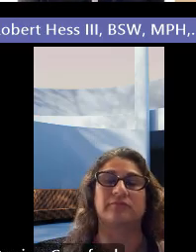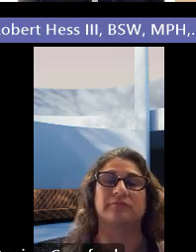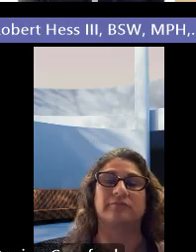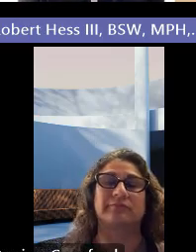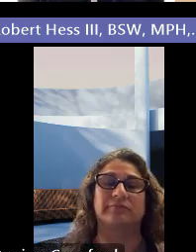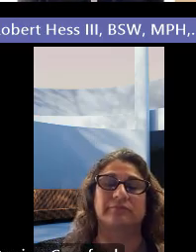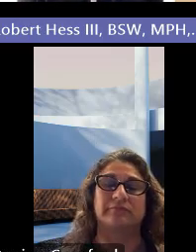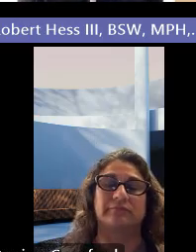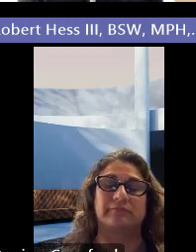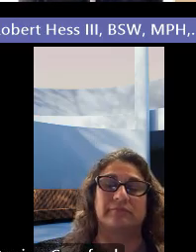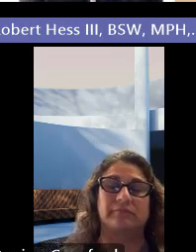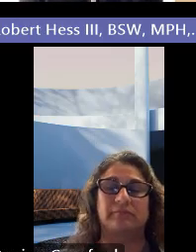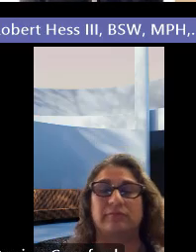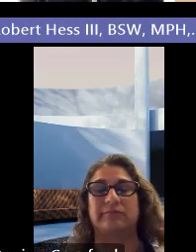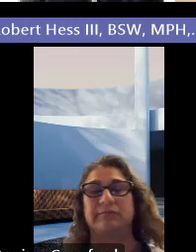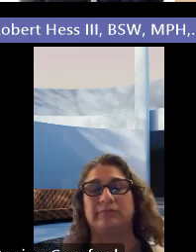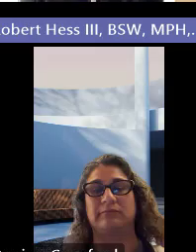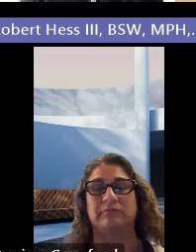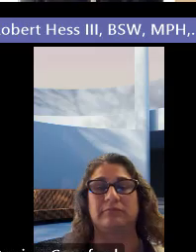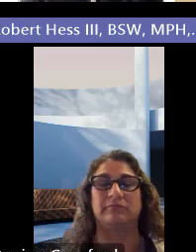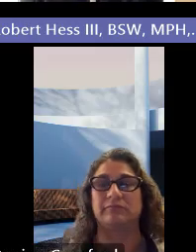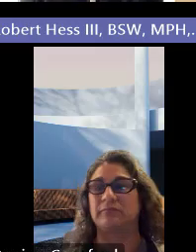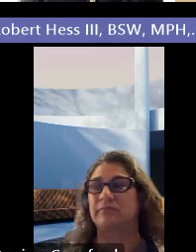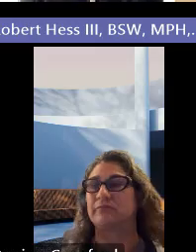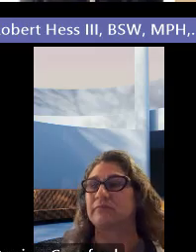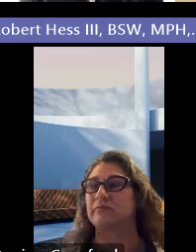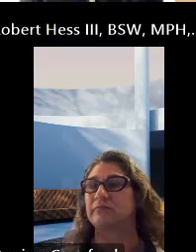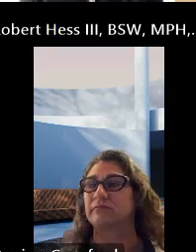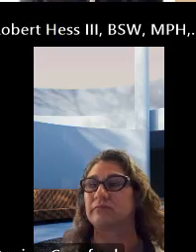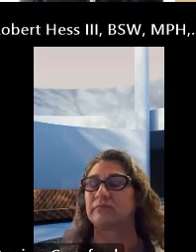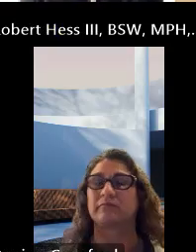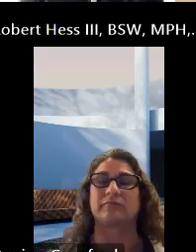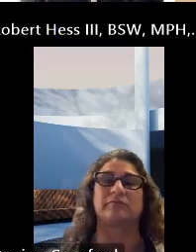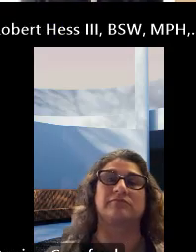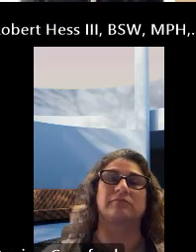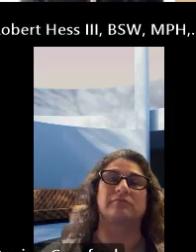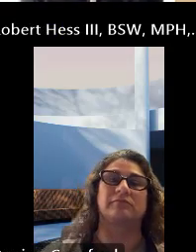can talk about you a little bit and introduce you?